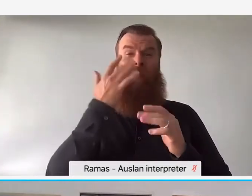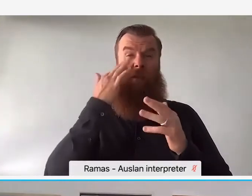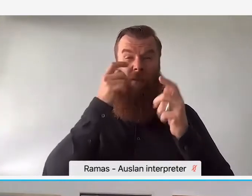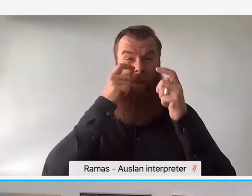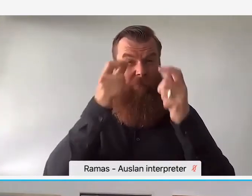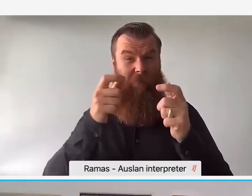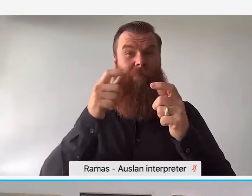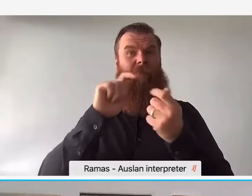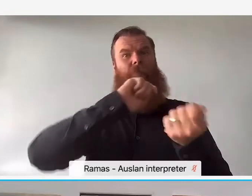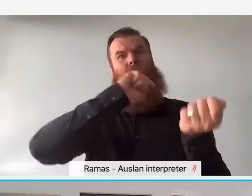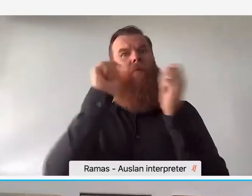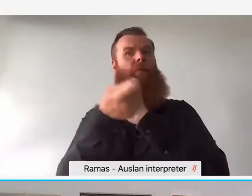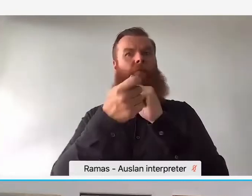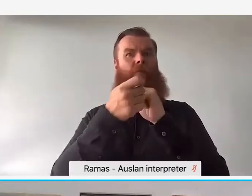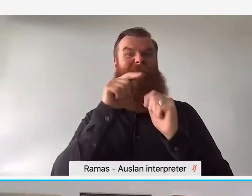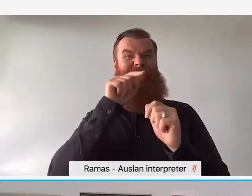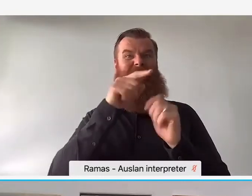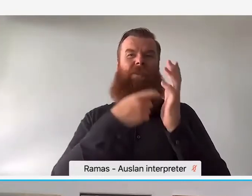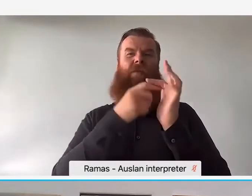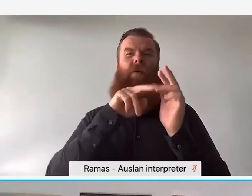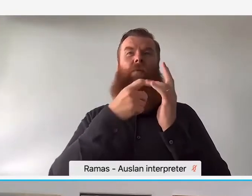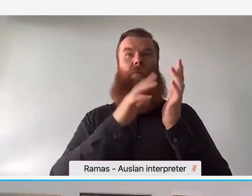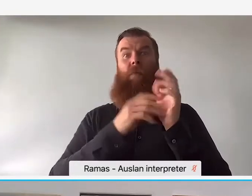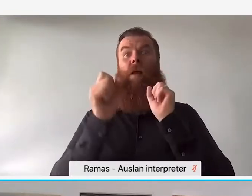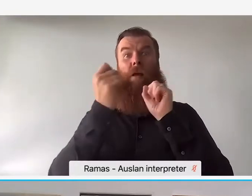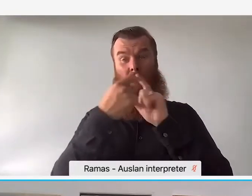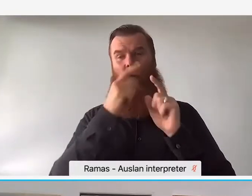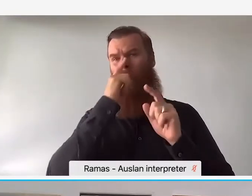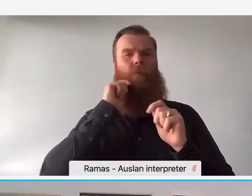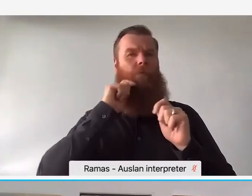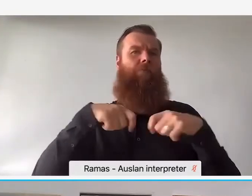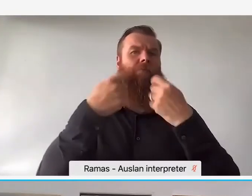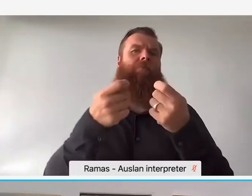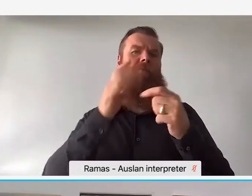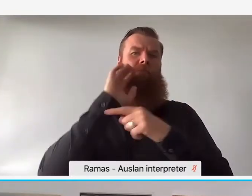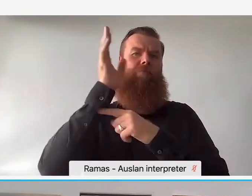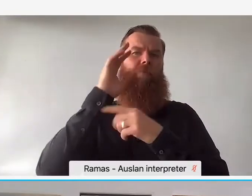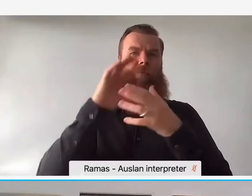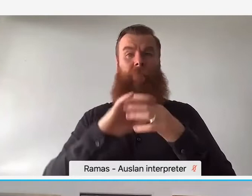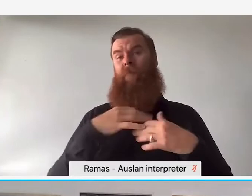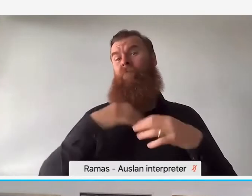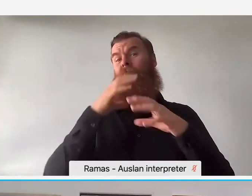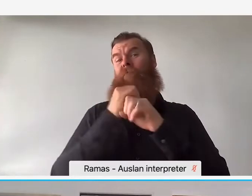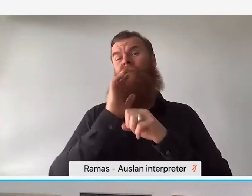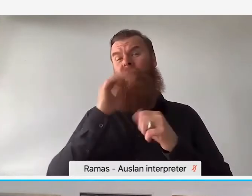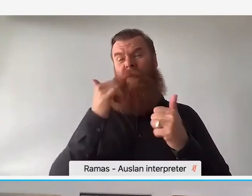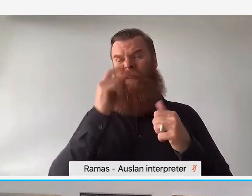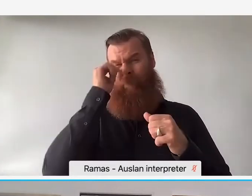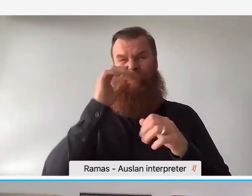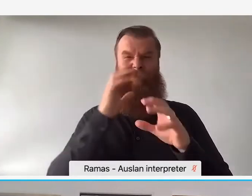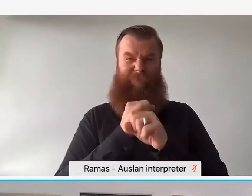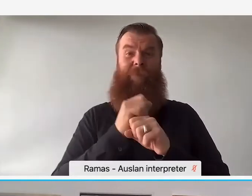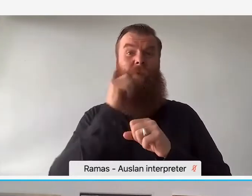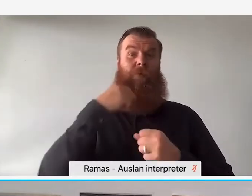at the end of the session. So thank you all. I know it was a very brief introduction, but you know we exist and we are here to help